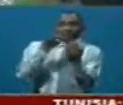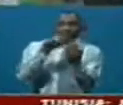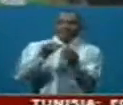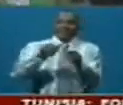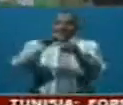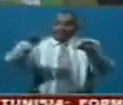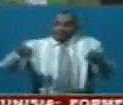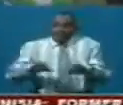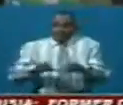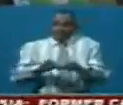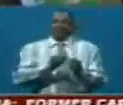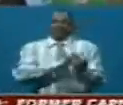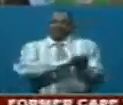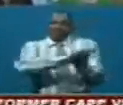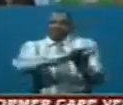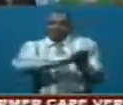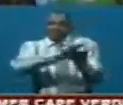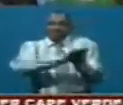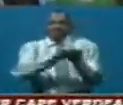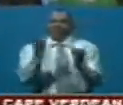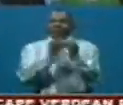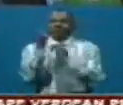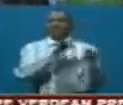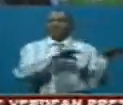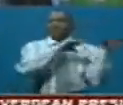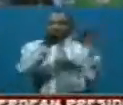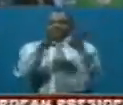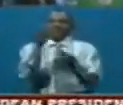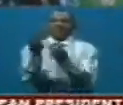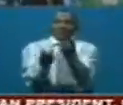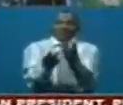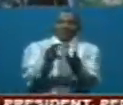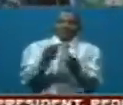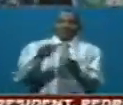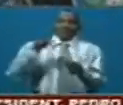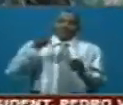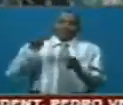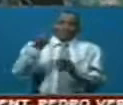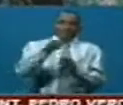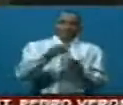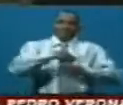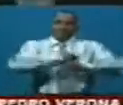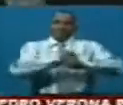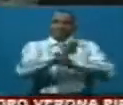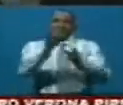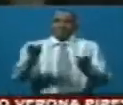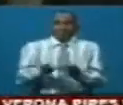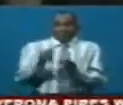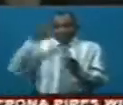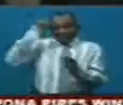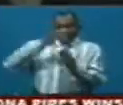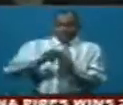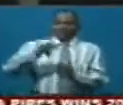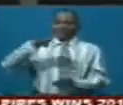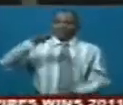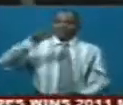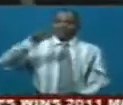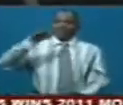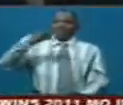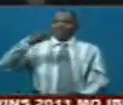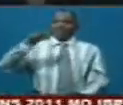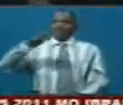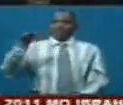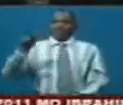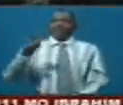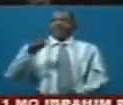that the site would be well renovated to attract more tourists. The tourist guide at the site, Mahama Paga, who briefed